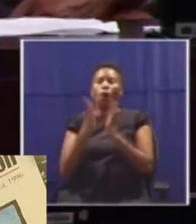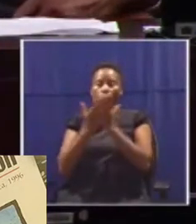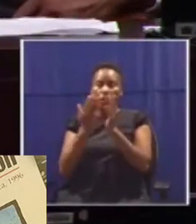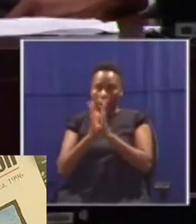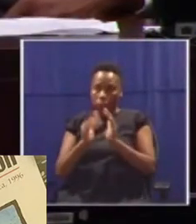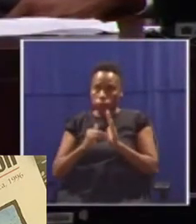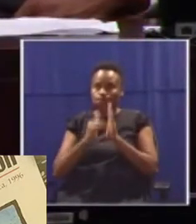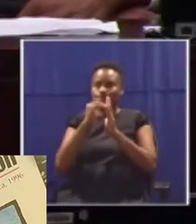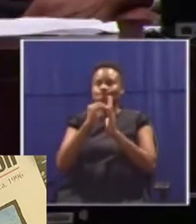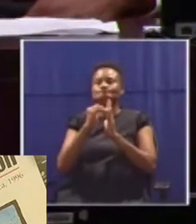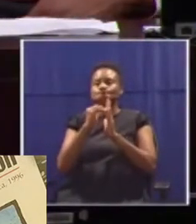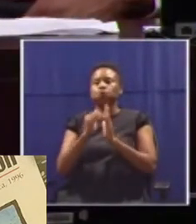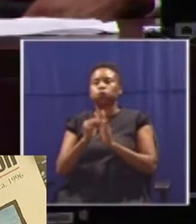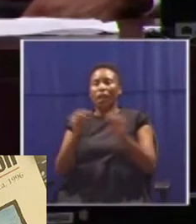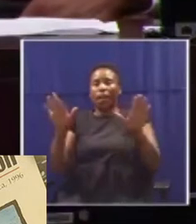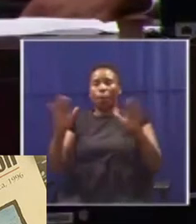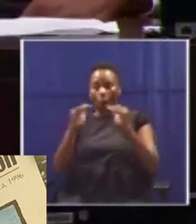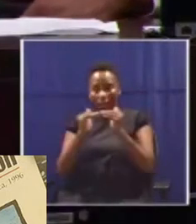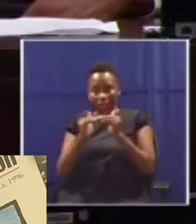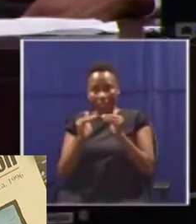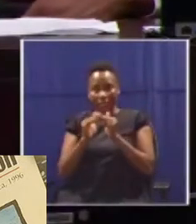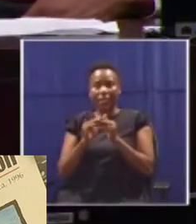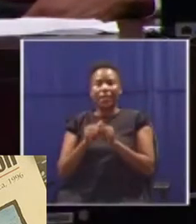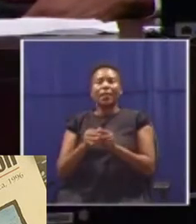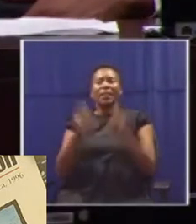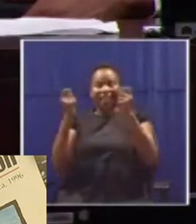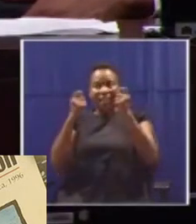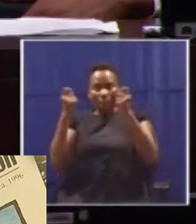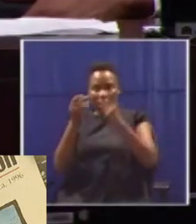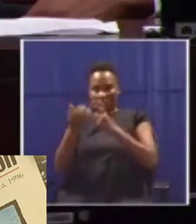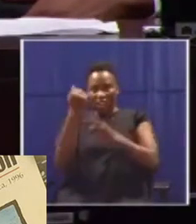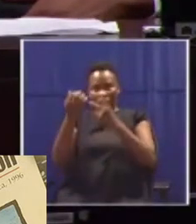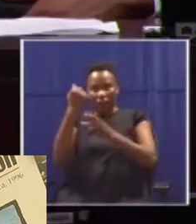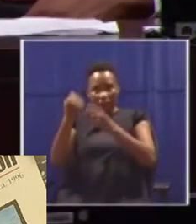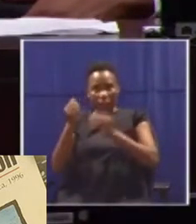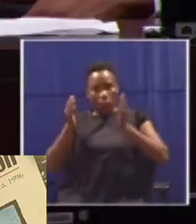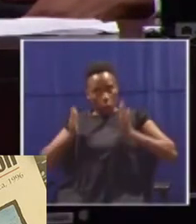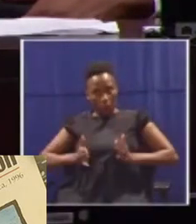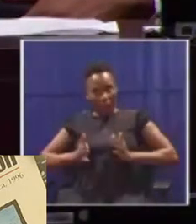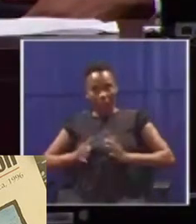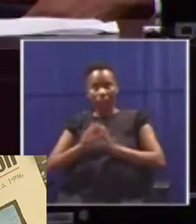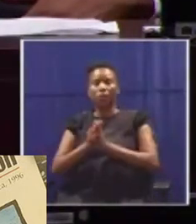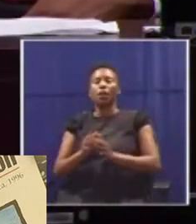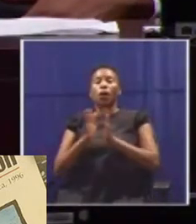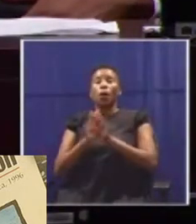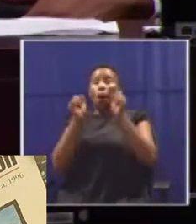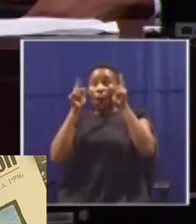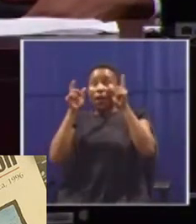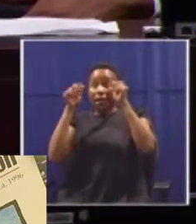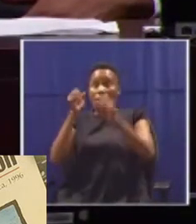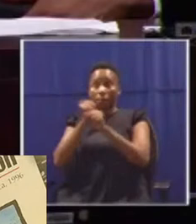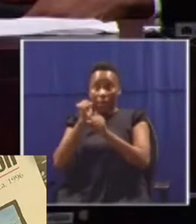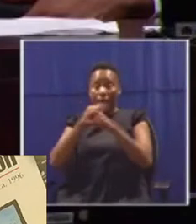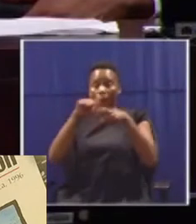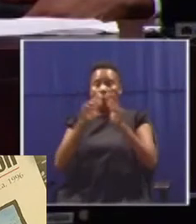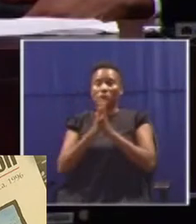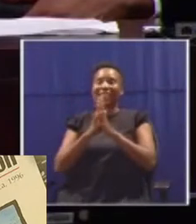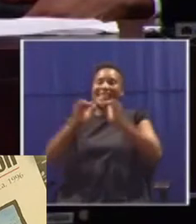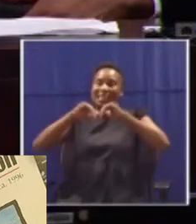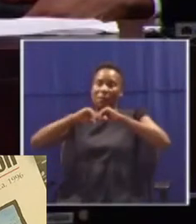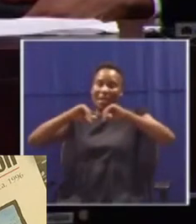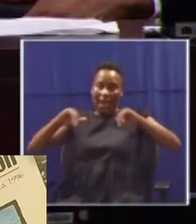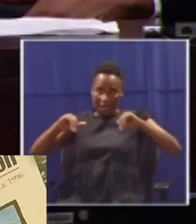equality, celebrate women's achievement, raise awareness about discrimination, take